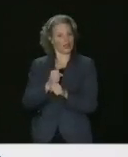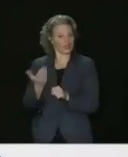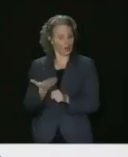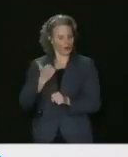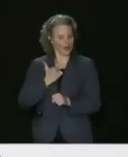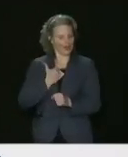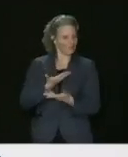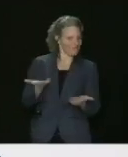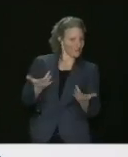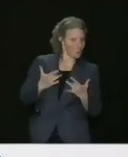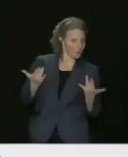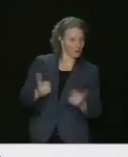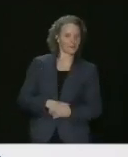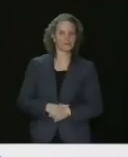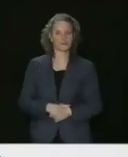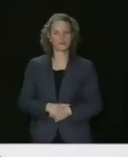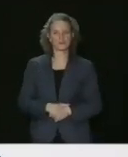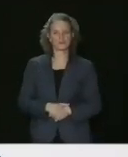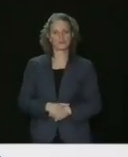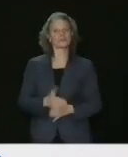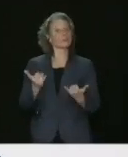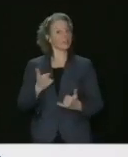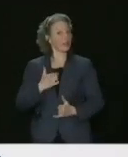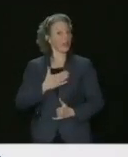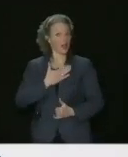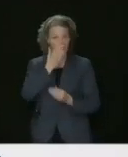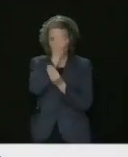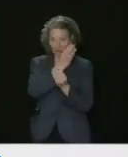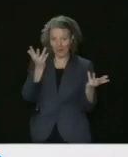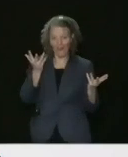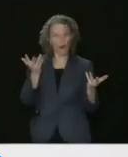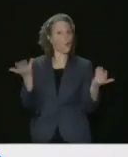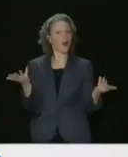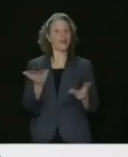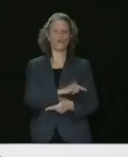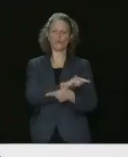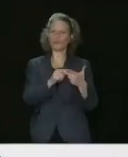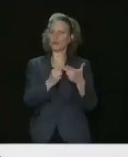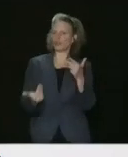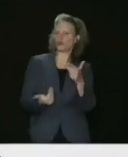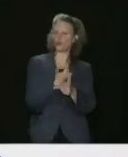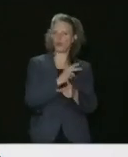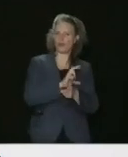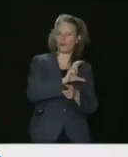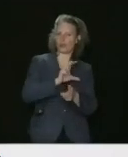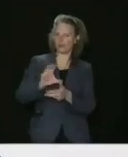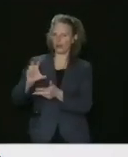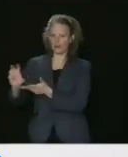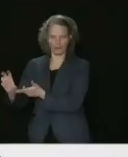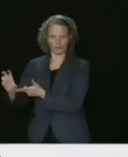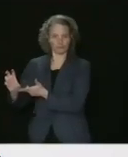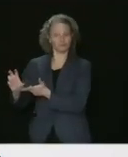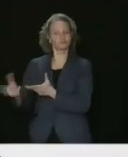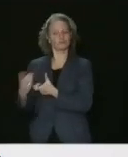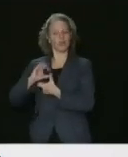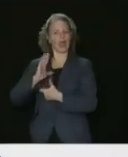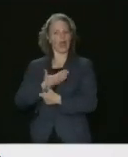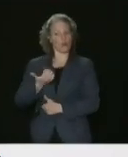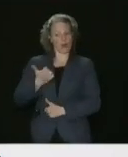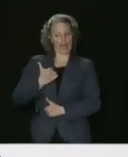today. I am pleased to announce 3 new investments as part of our